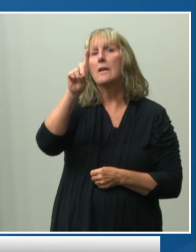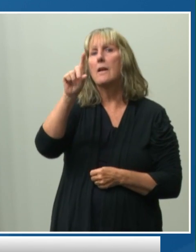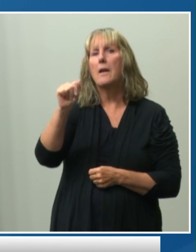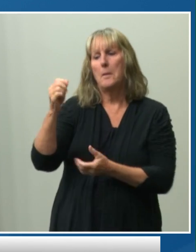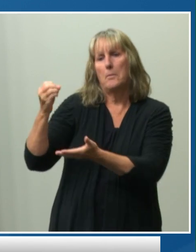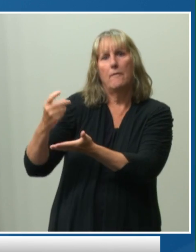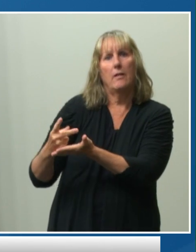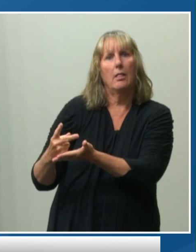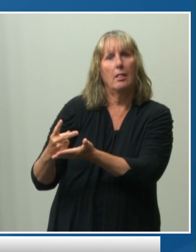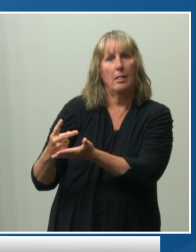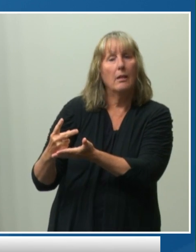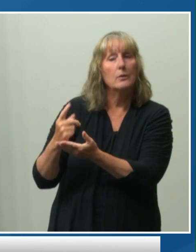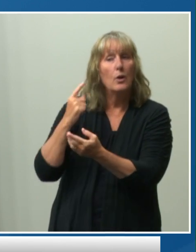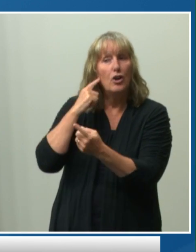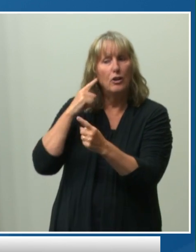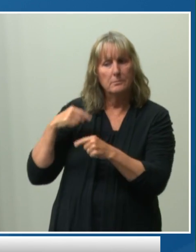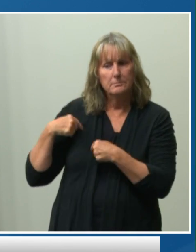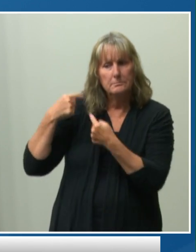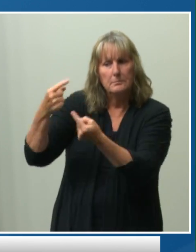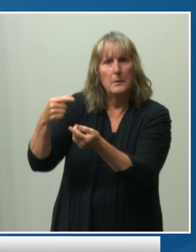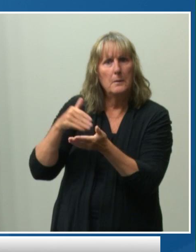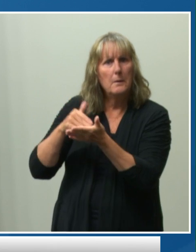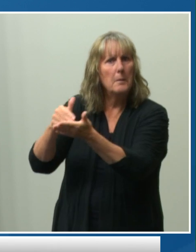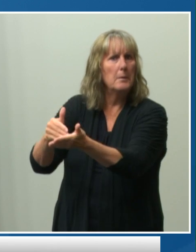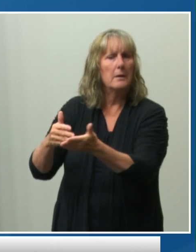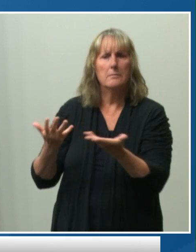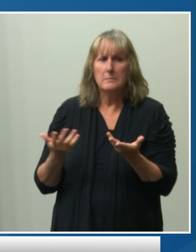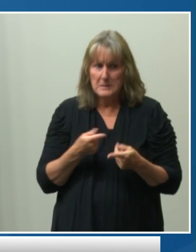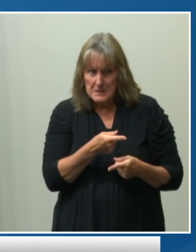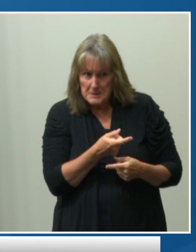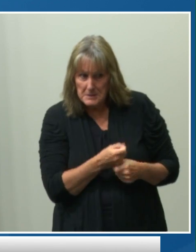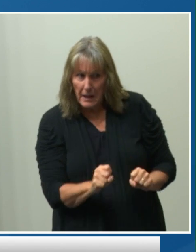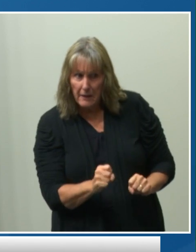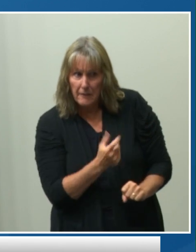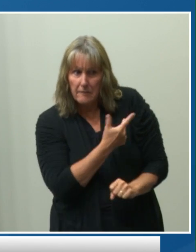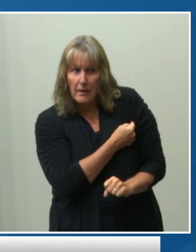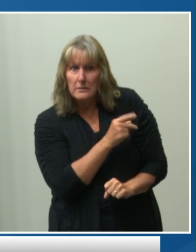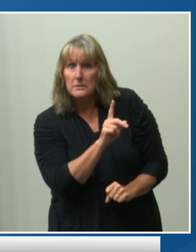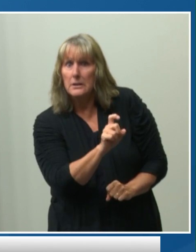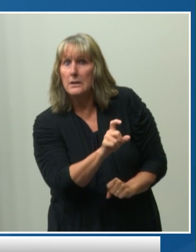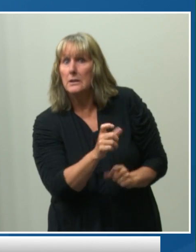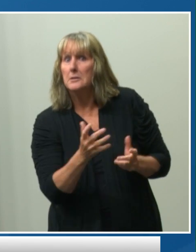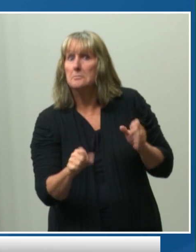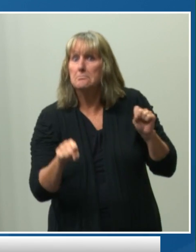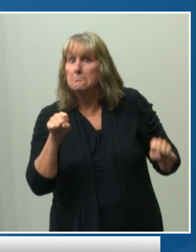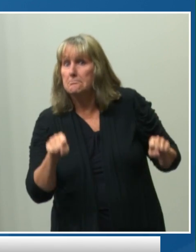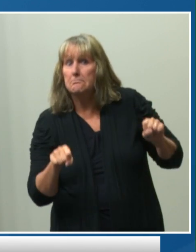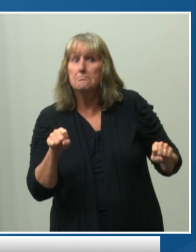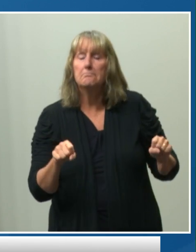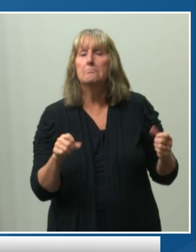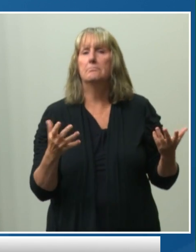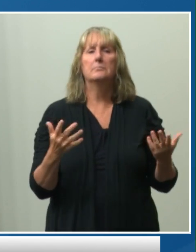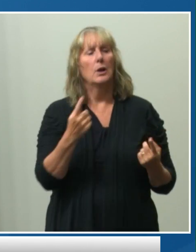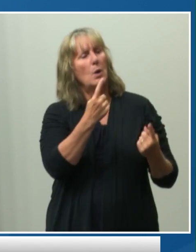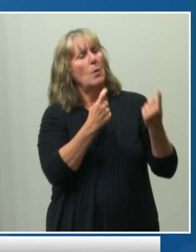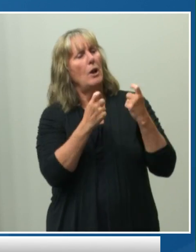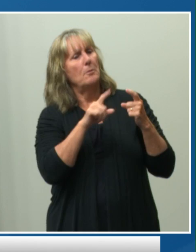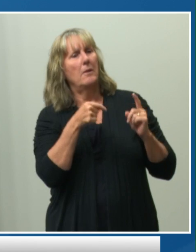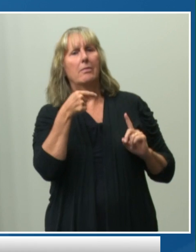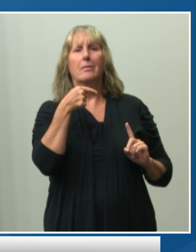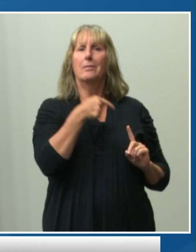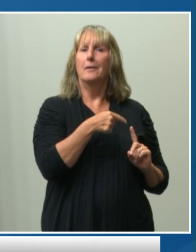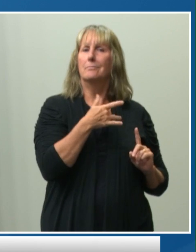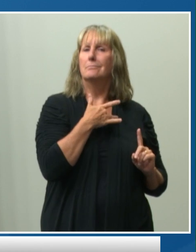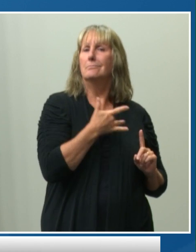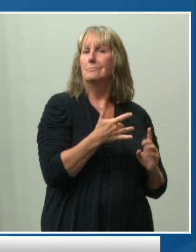heard over the past several months, is how safe is this vaccine? And just questions about that in